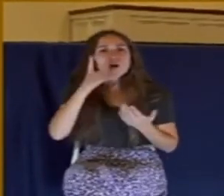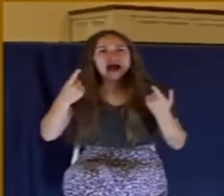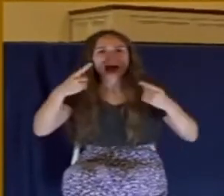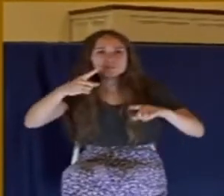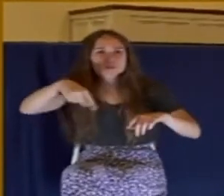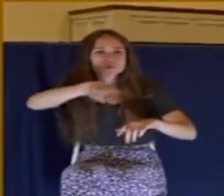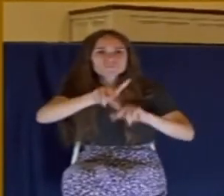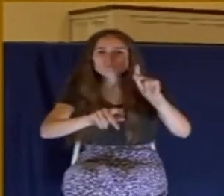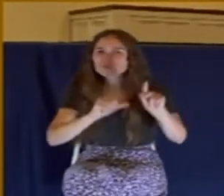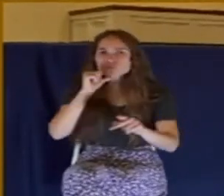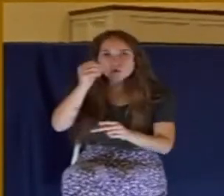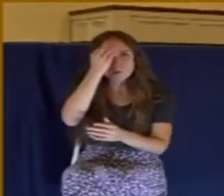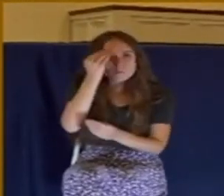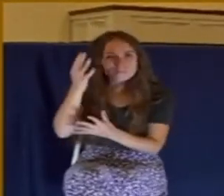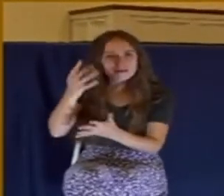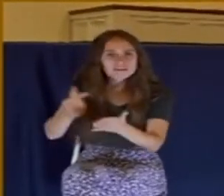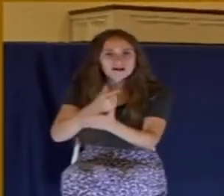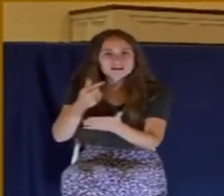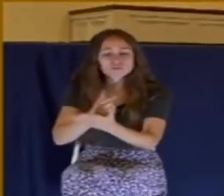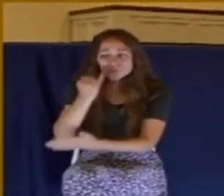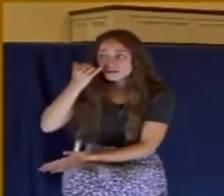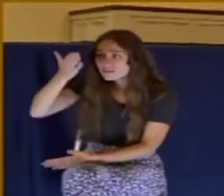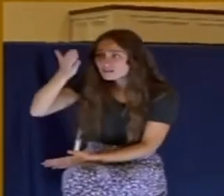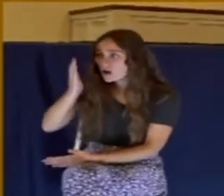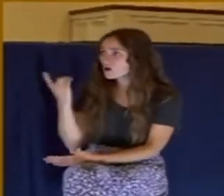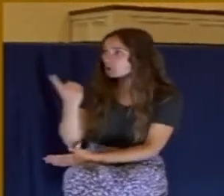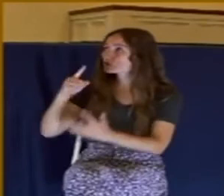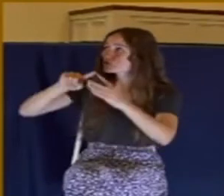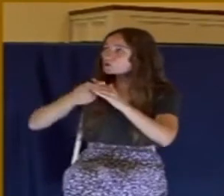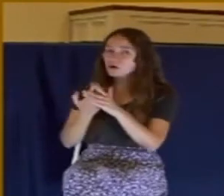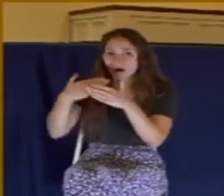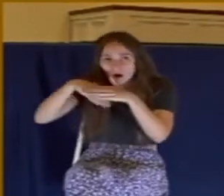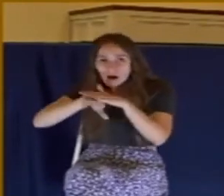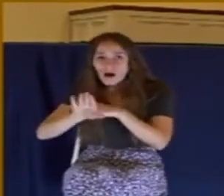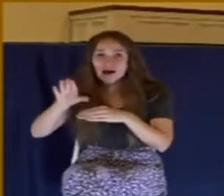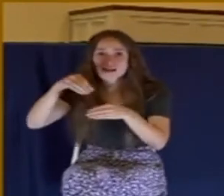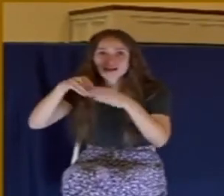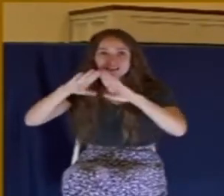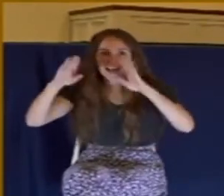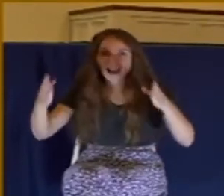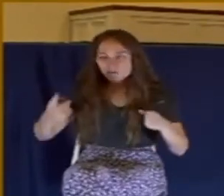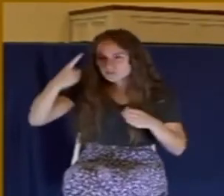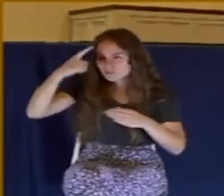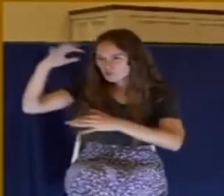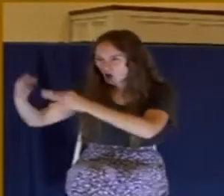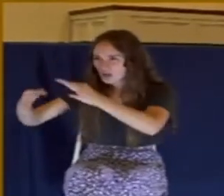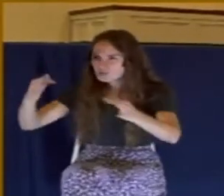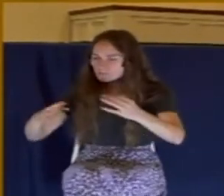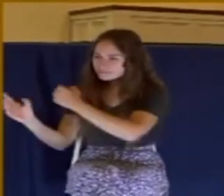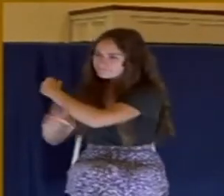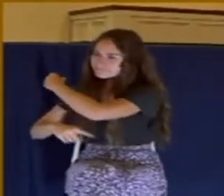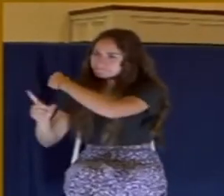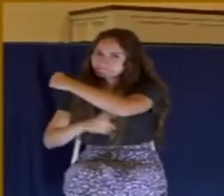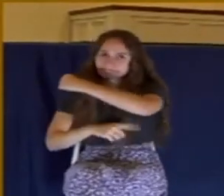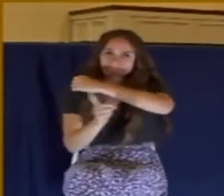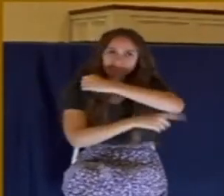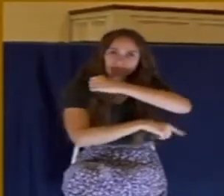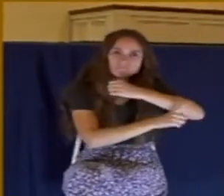them that obey not the gospel? If God starts in his house, and if God's thorough in chastising his own